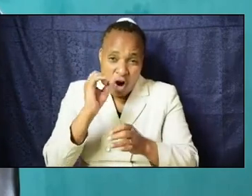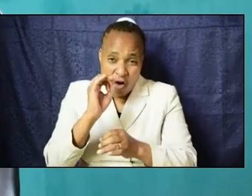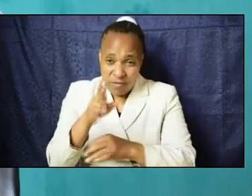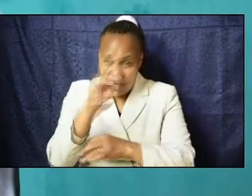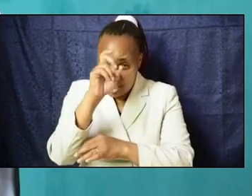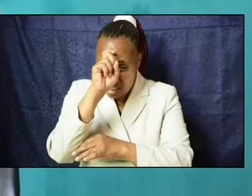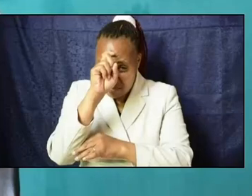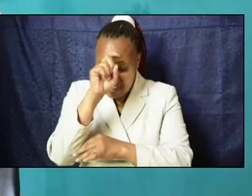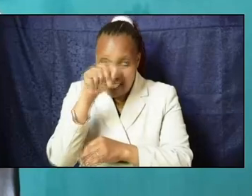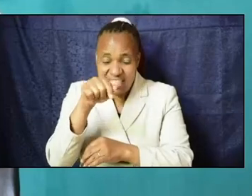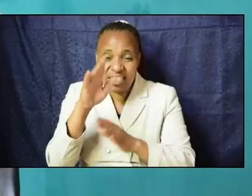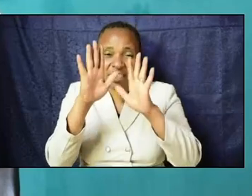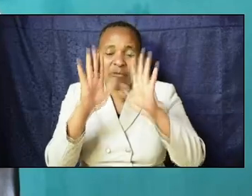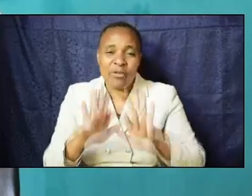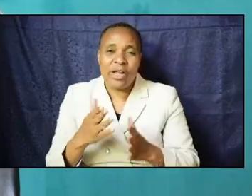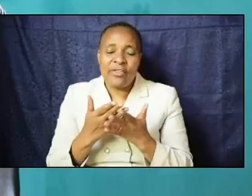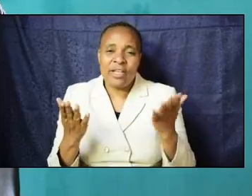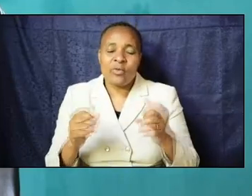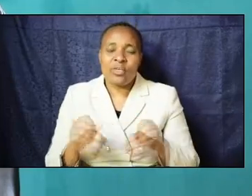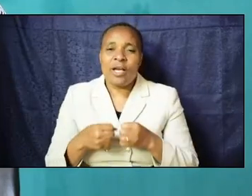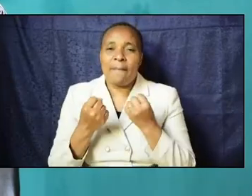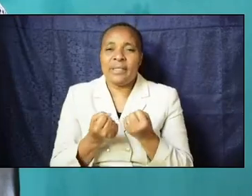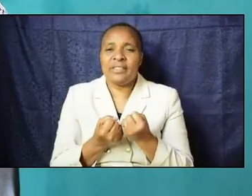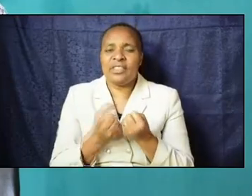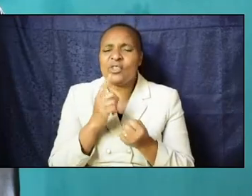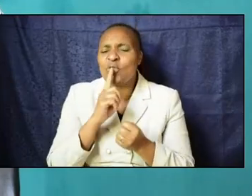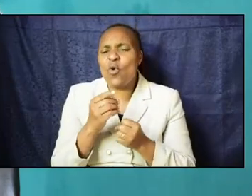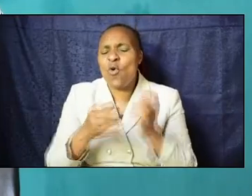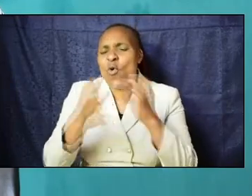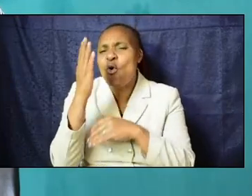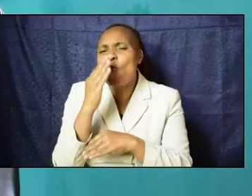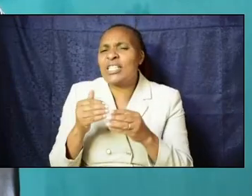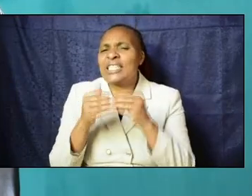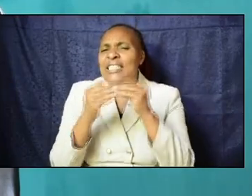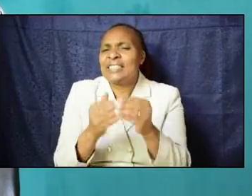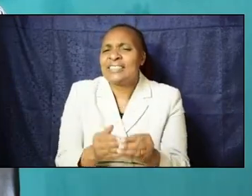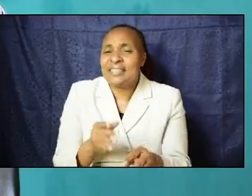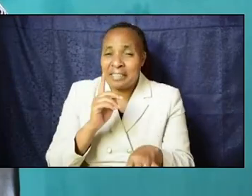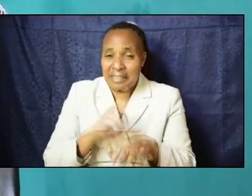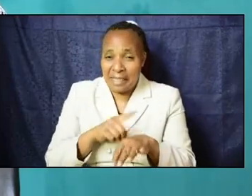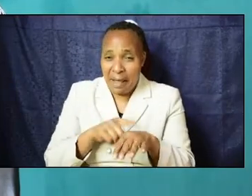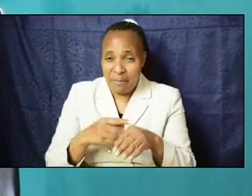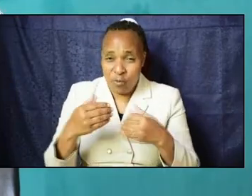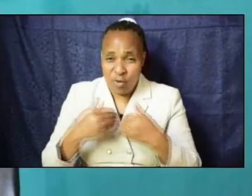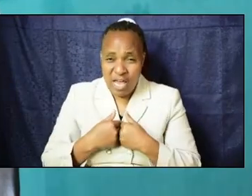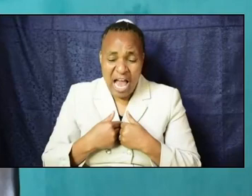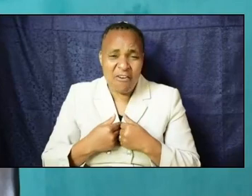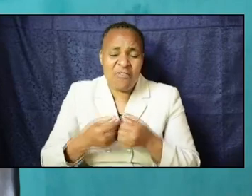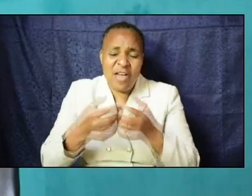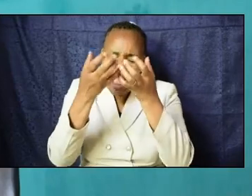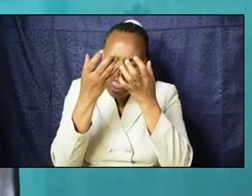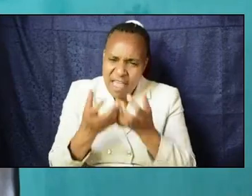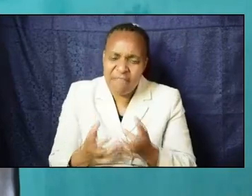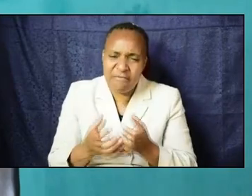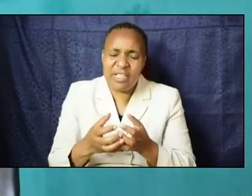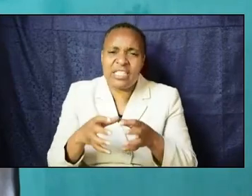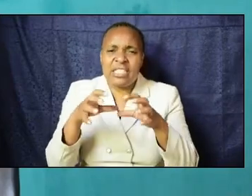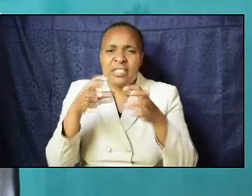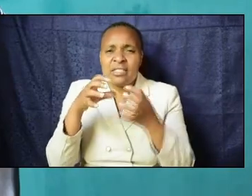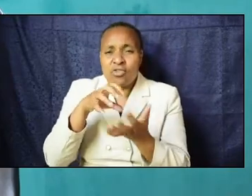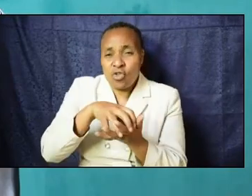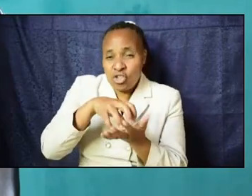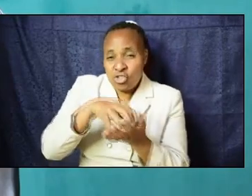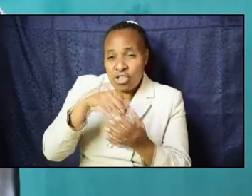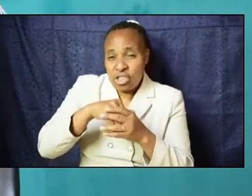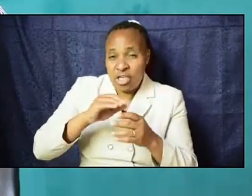very key thing that happened there. So God actually leads even when we have adverse circumstances in our lives.